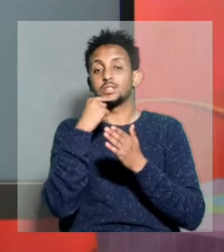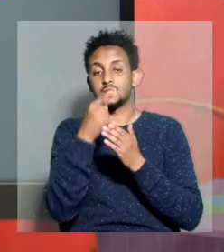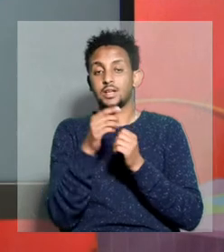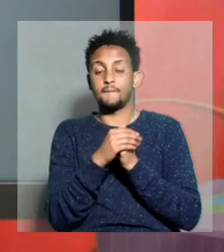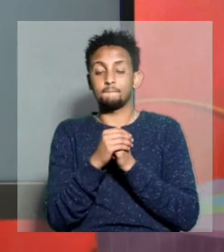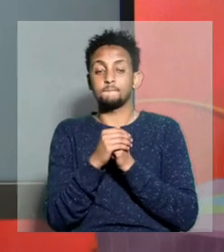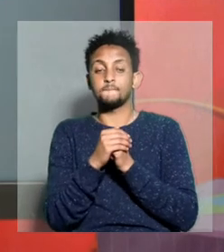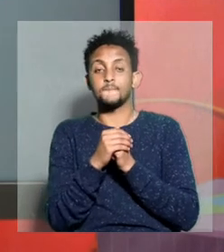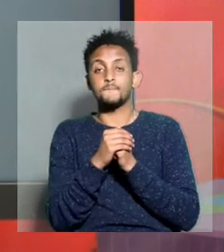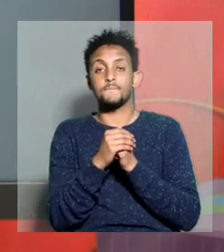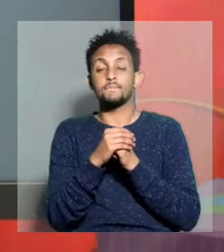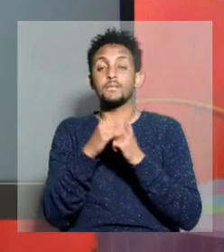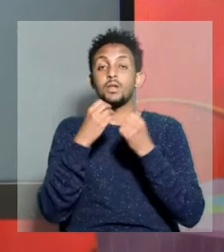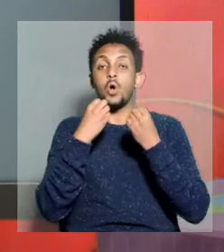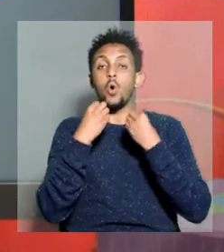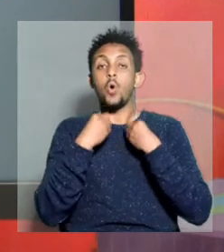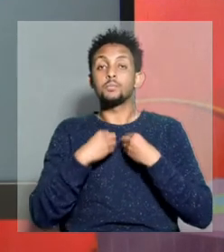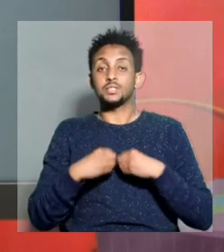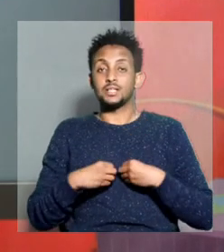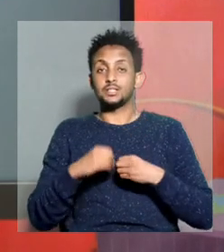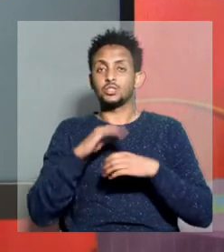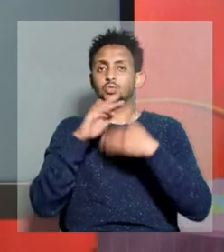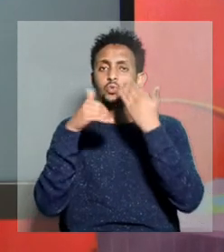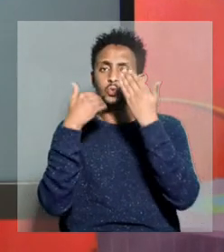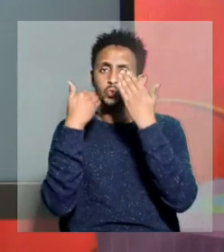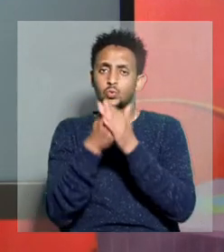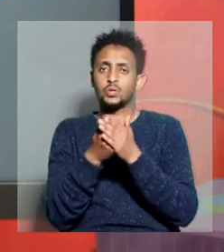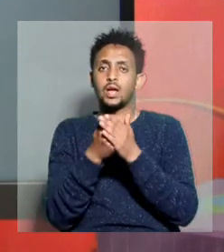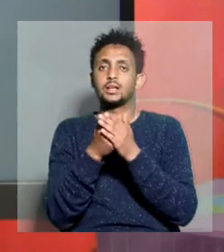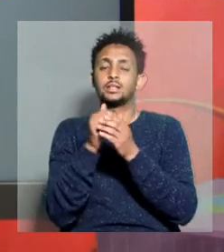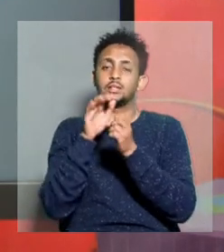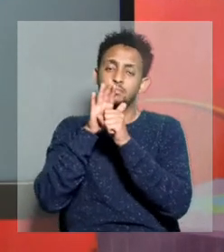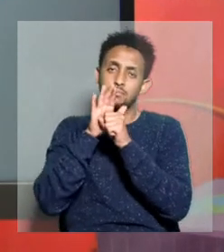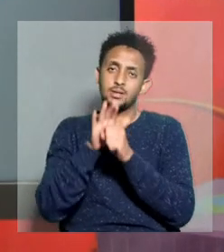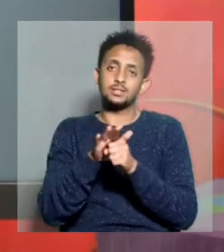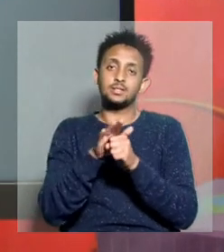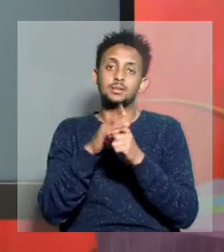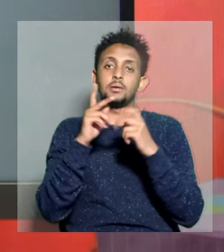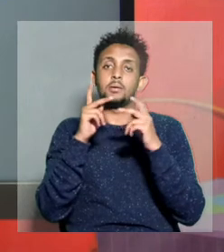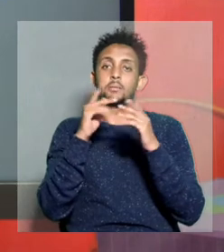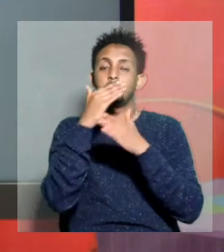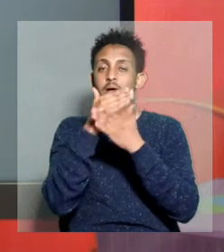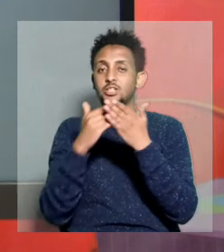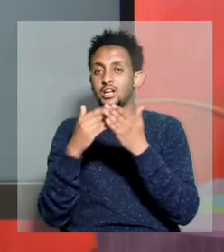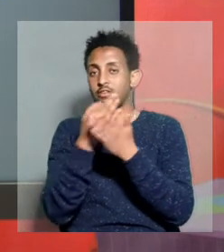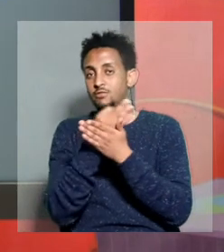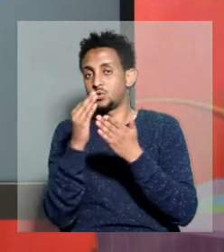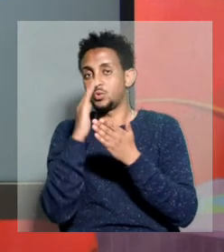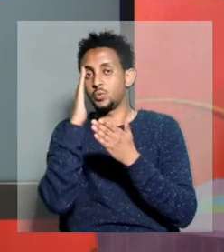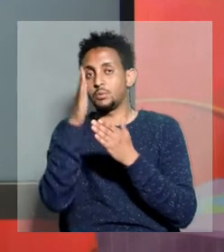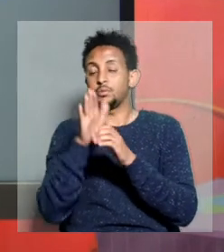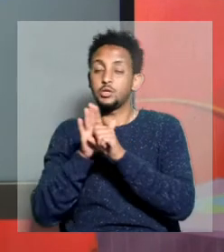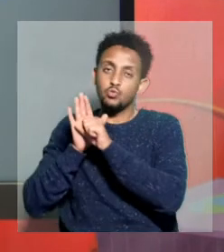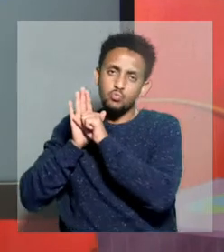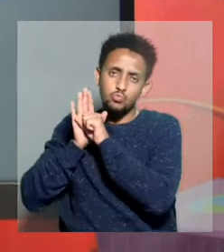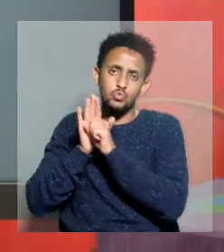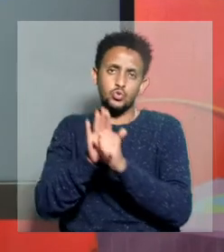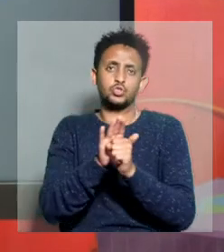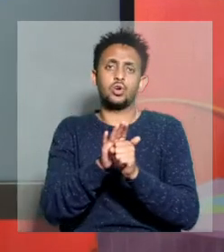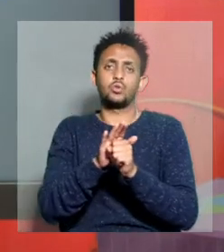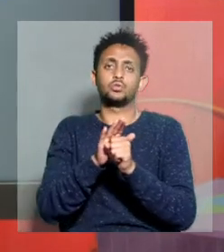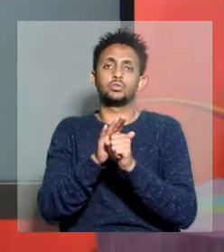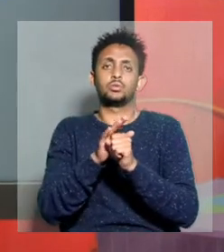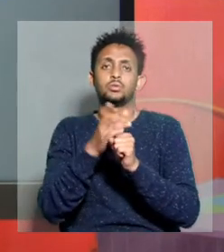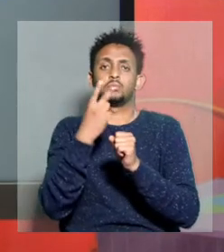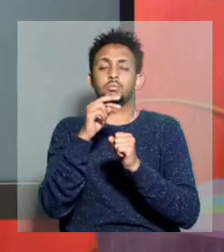that an object is totally immersed or partially immersed in a fluid will be pushed up or